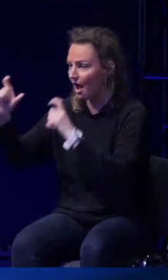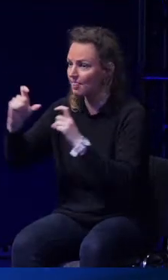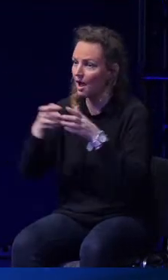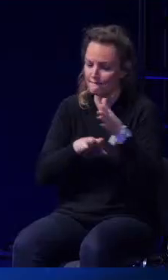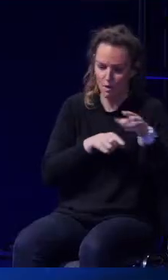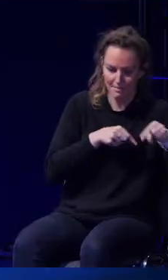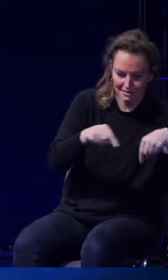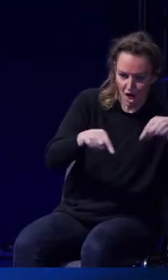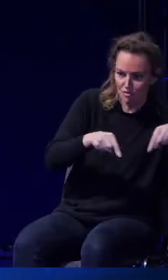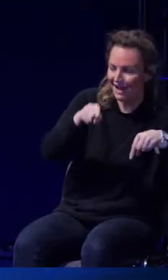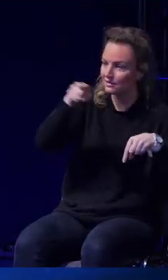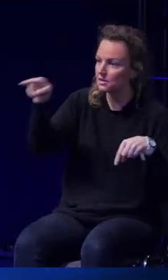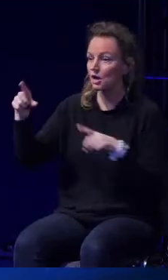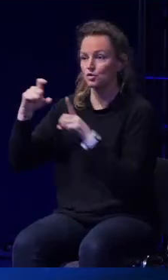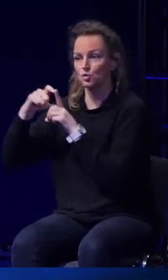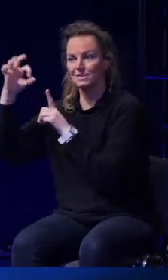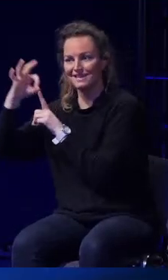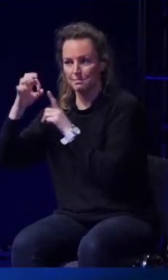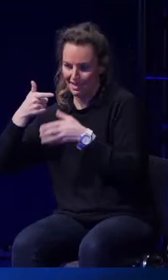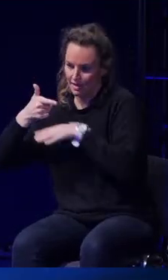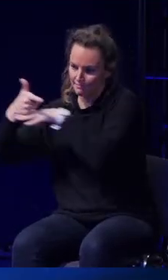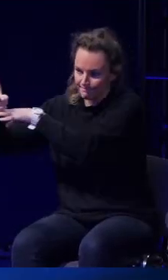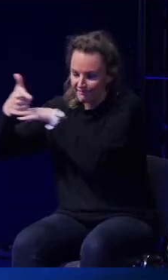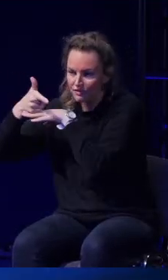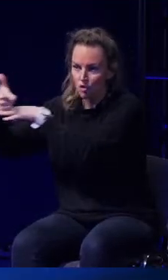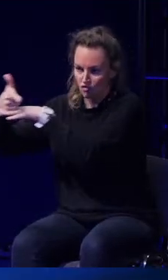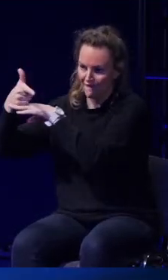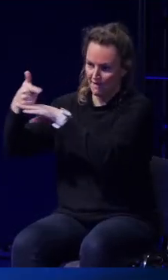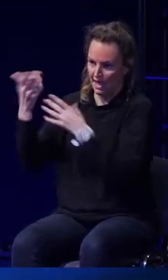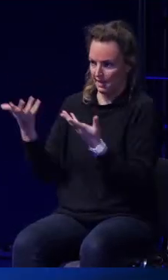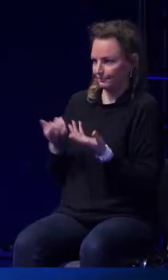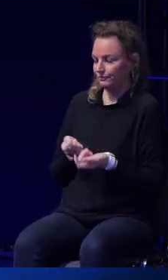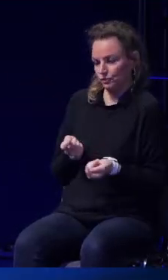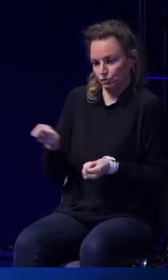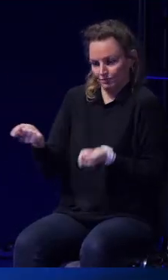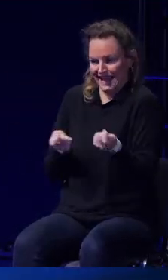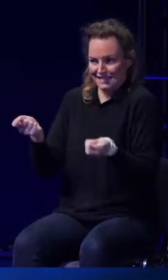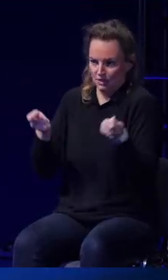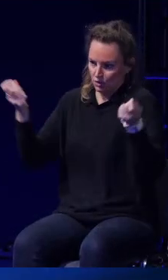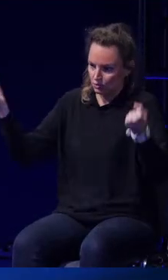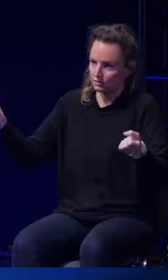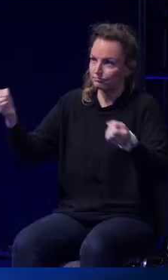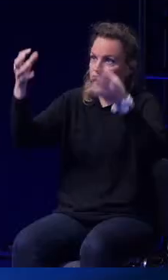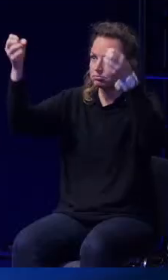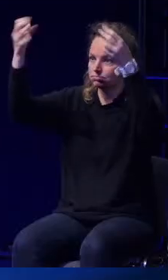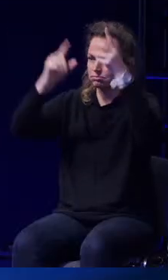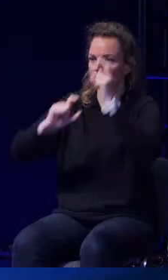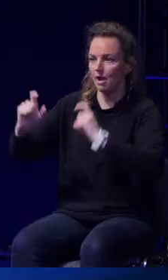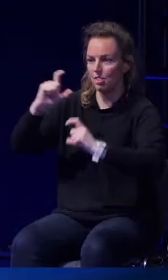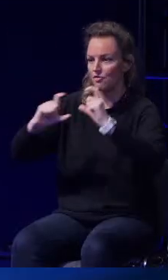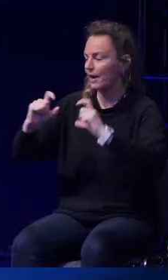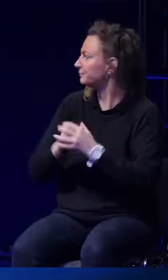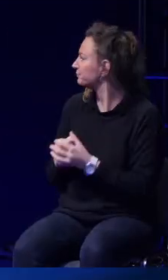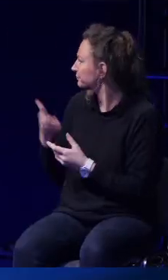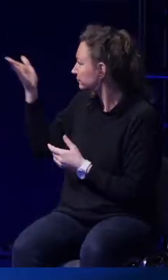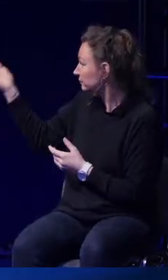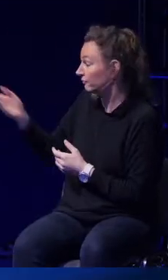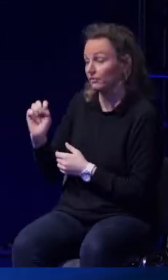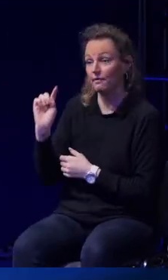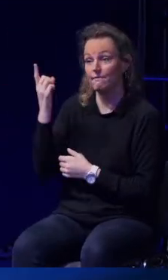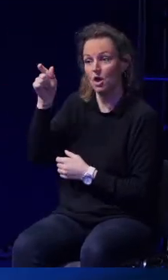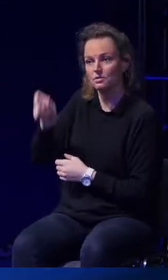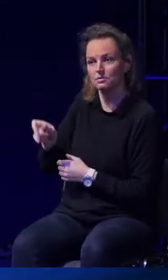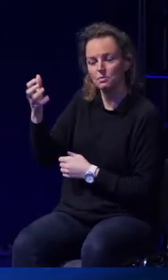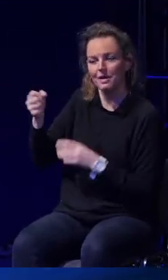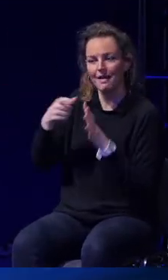that have to execute this color. So today on my panel, first off we have Ed Moore, BSC. Ed is the director of